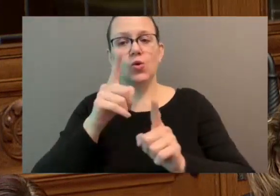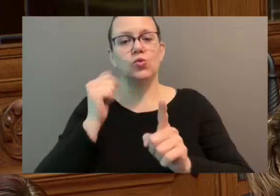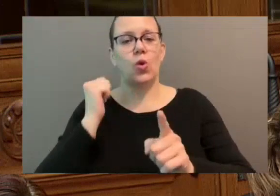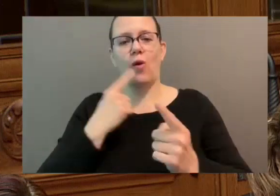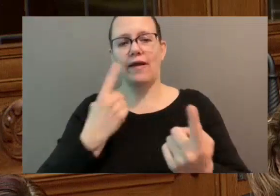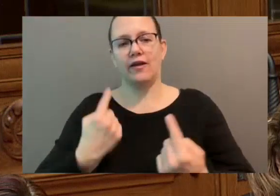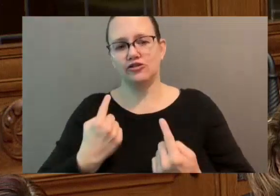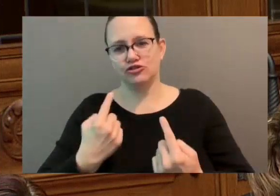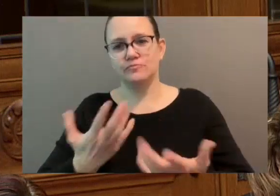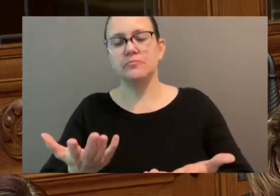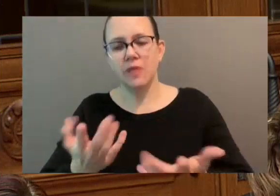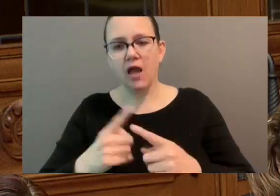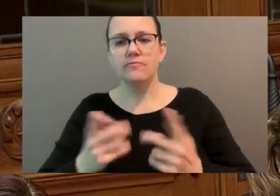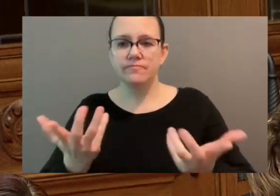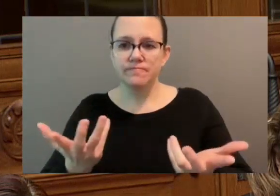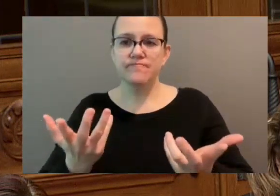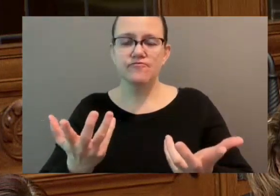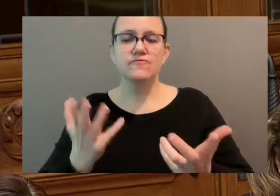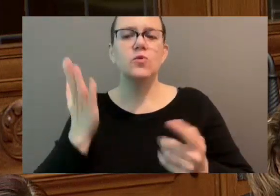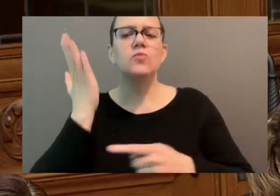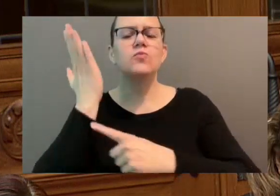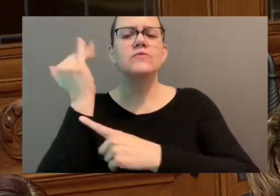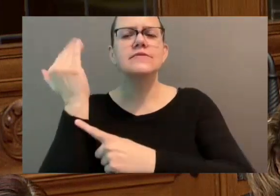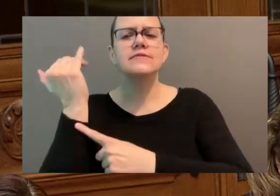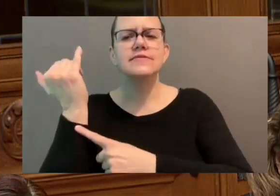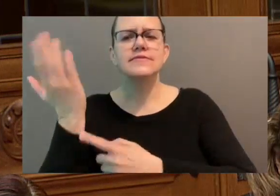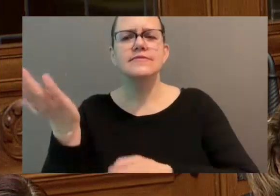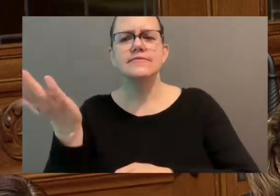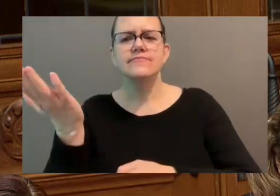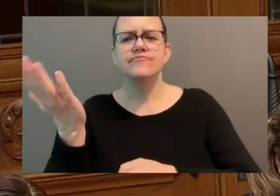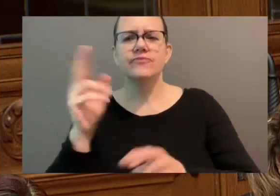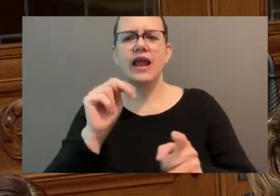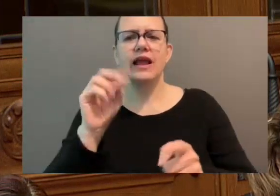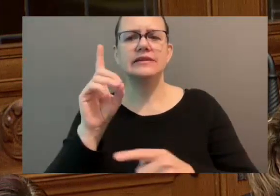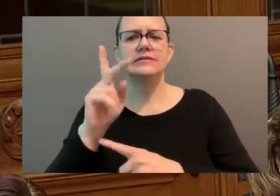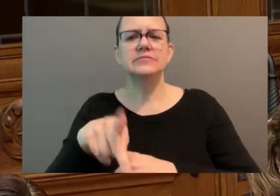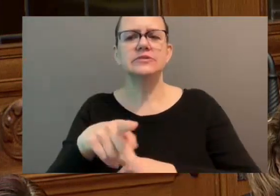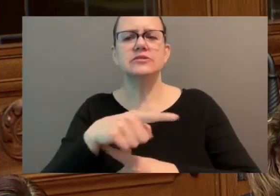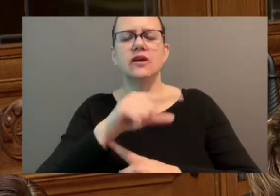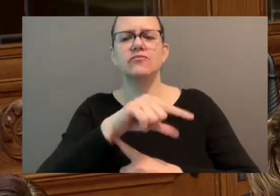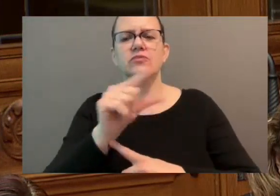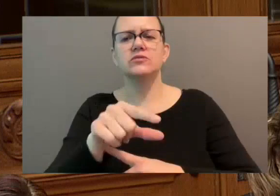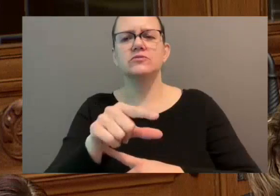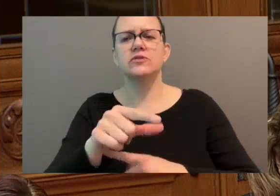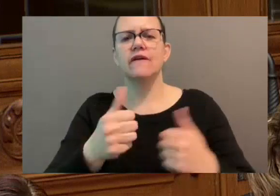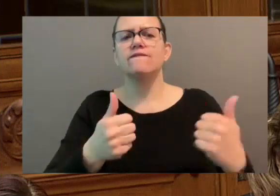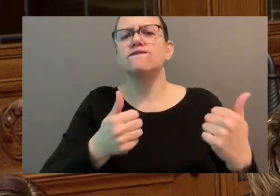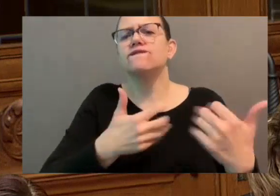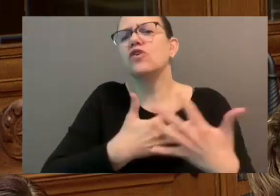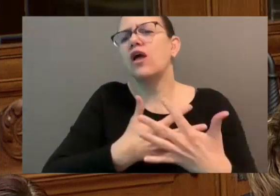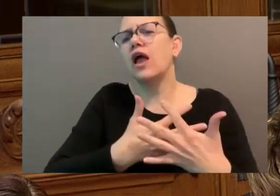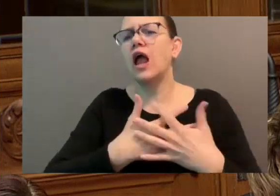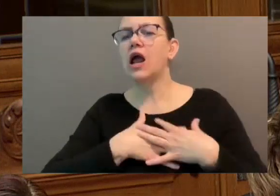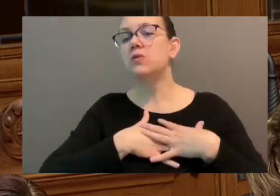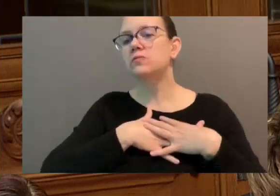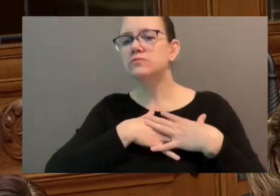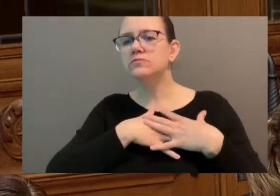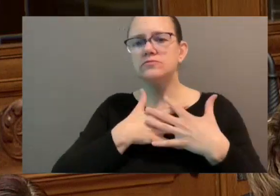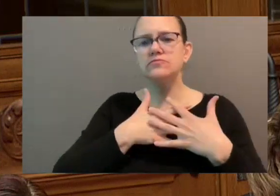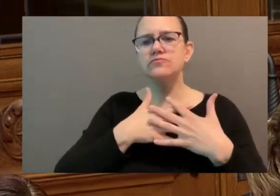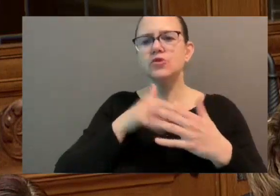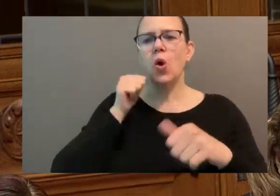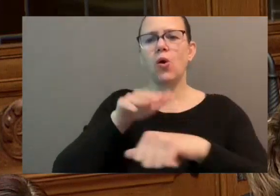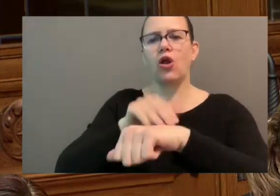government afraid to call for an RCMP investigation? What are the secrets they are